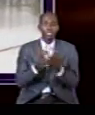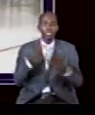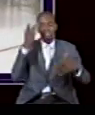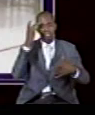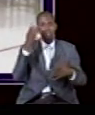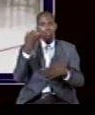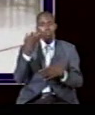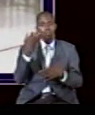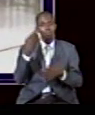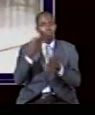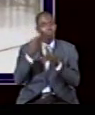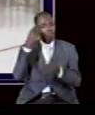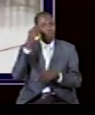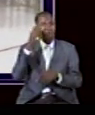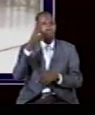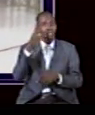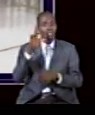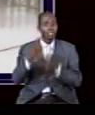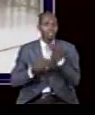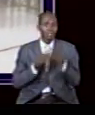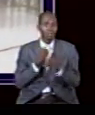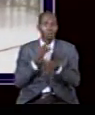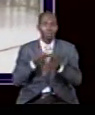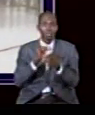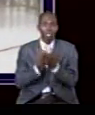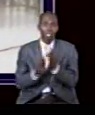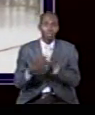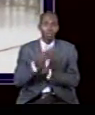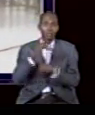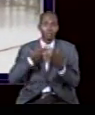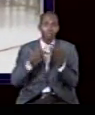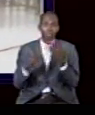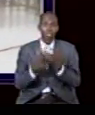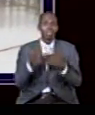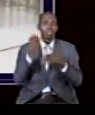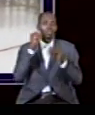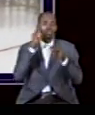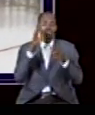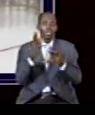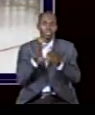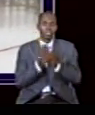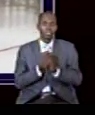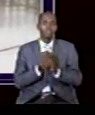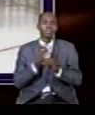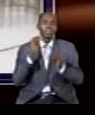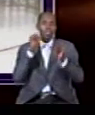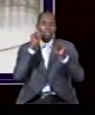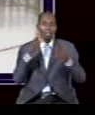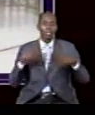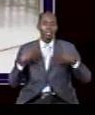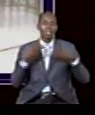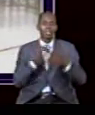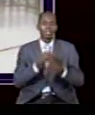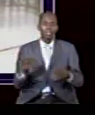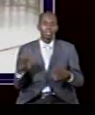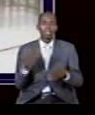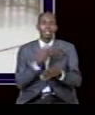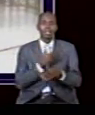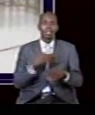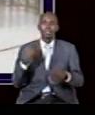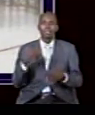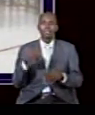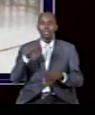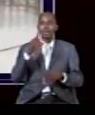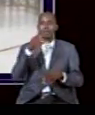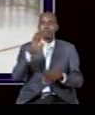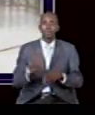of that program, I received my healing. And that moment of the prayer of man of God, I received my healing. And the pipe